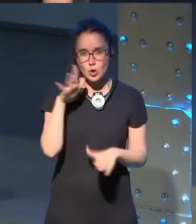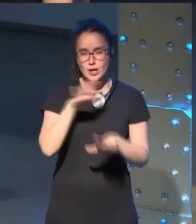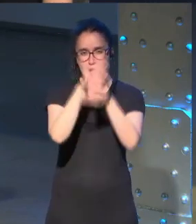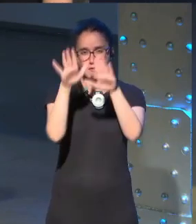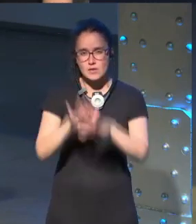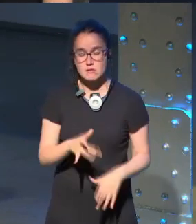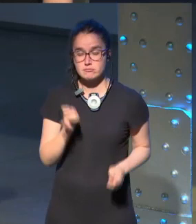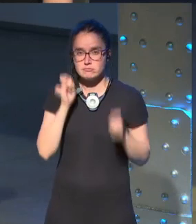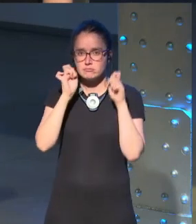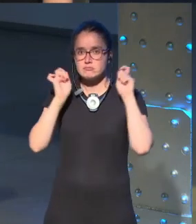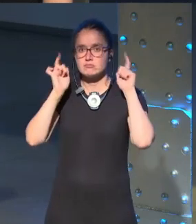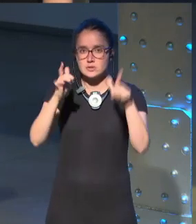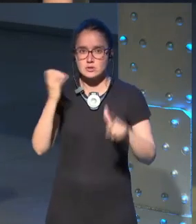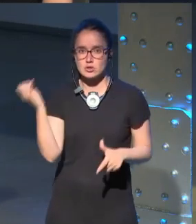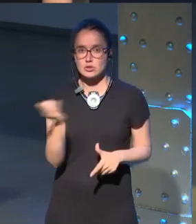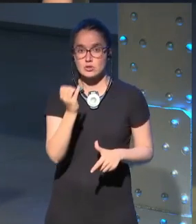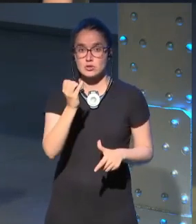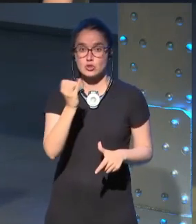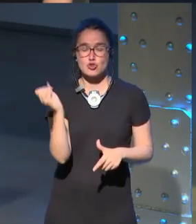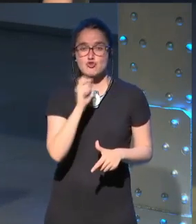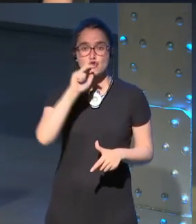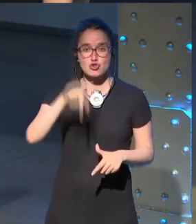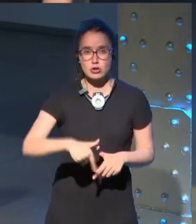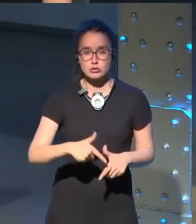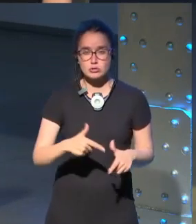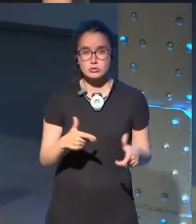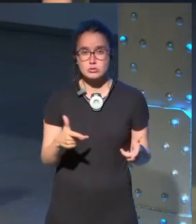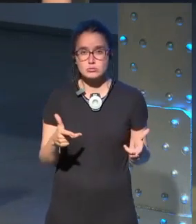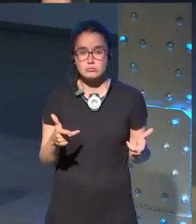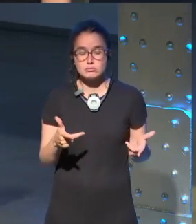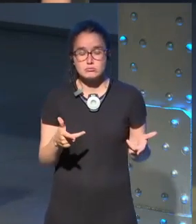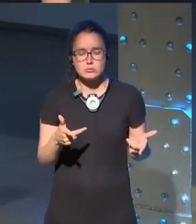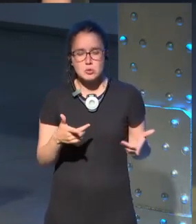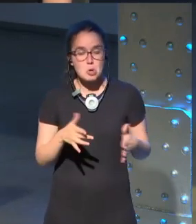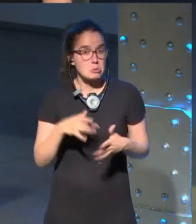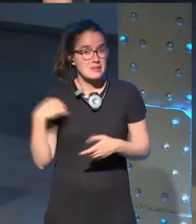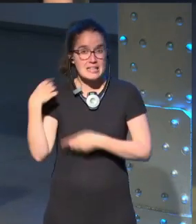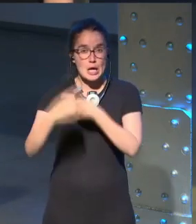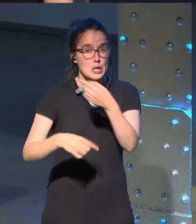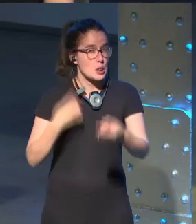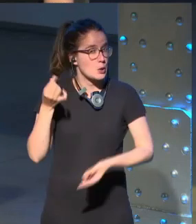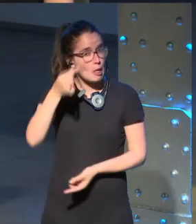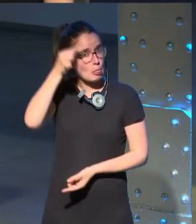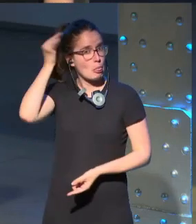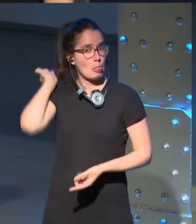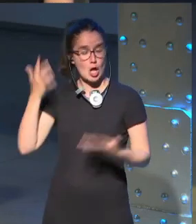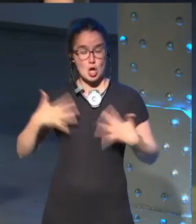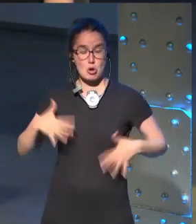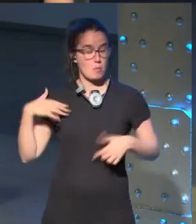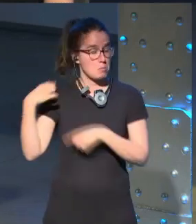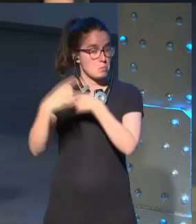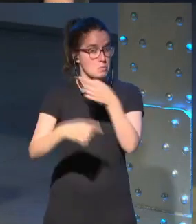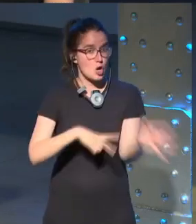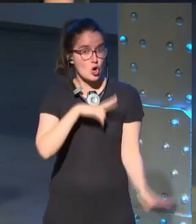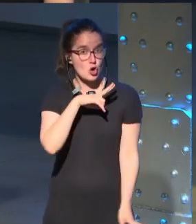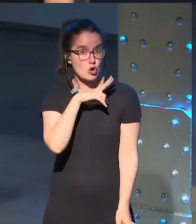very straightforward, probably has pretty short hair, probably wears pretty traditional clothes. probably doesn't